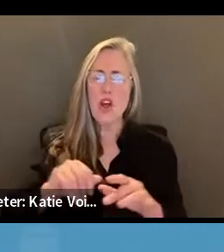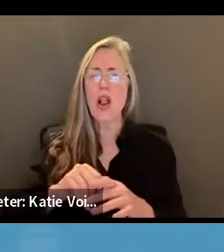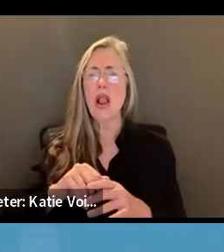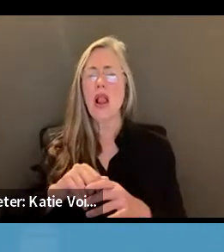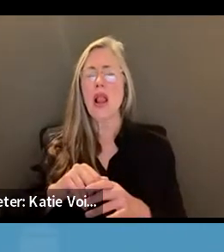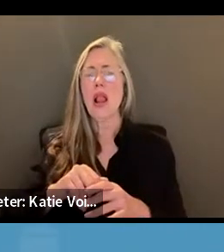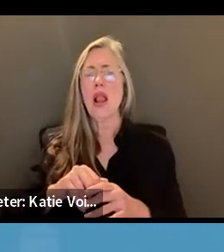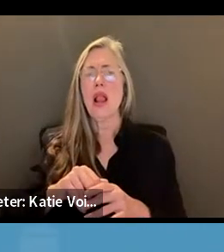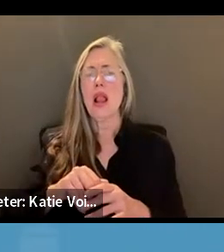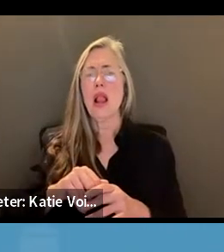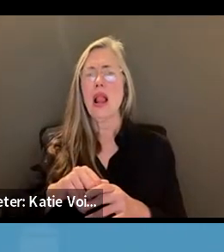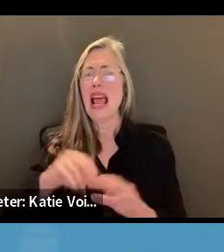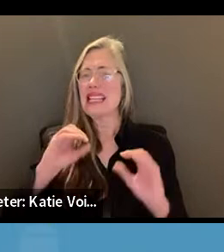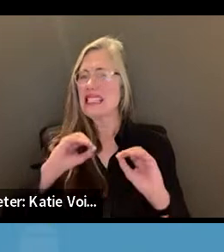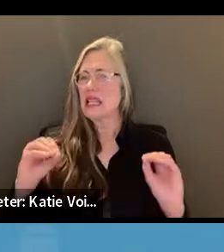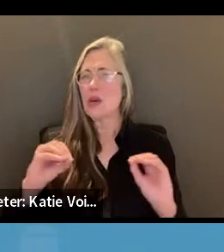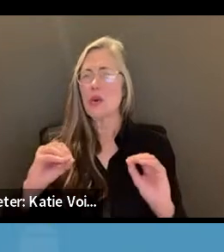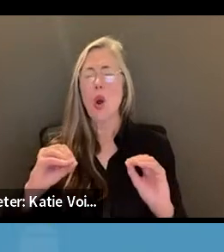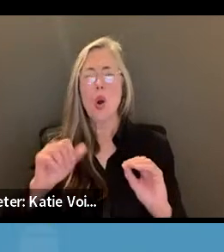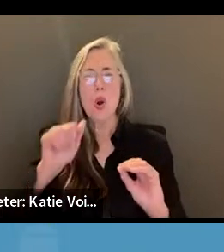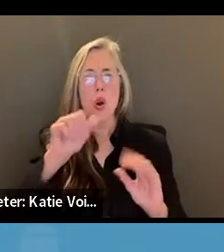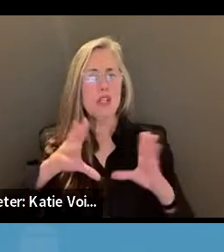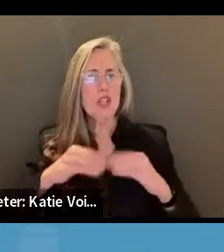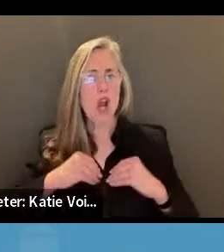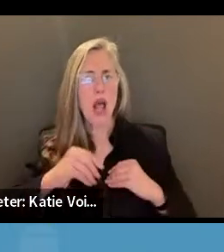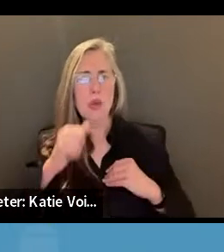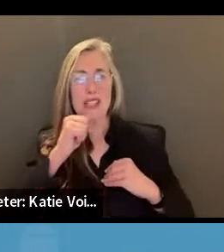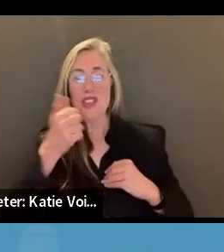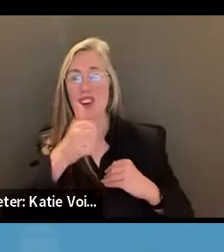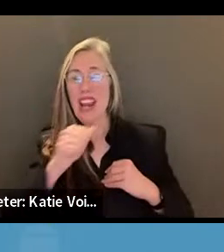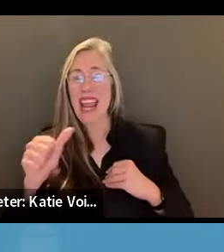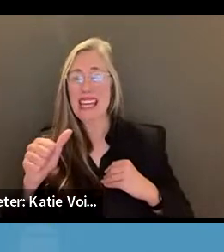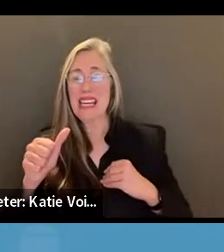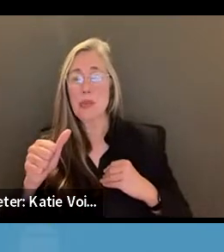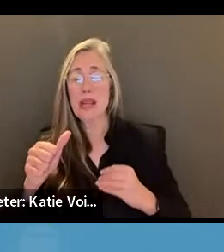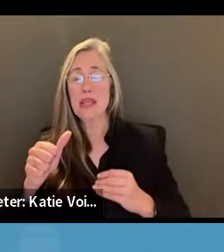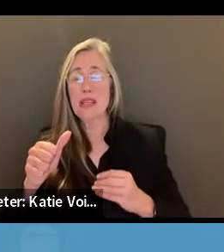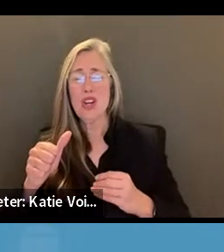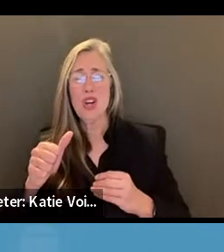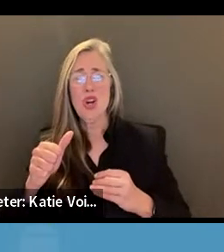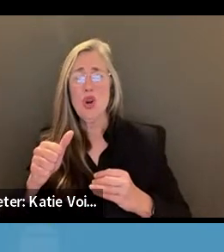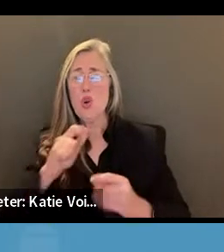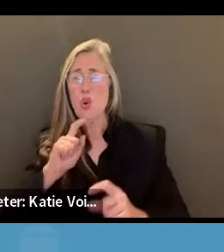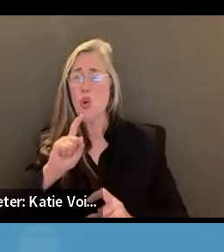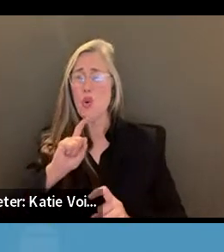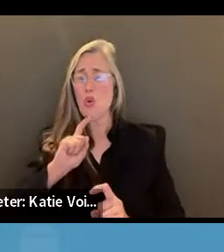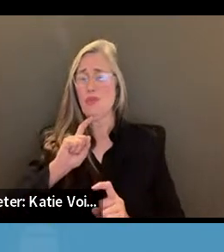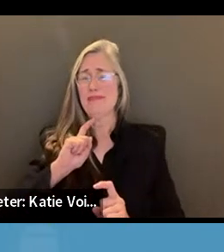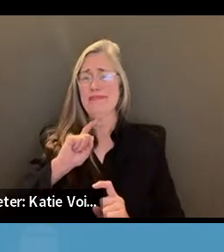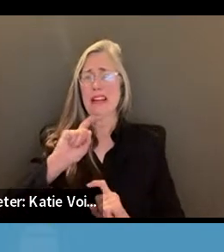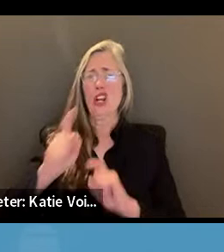who, zero tolerance for anyone who contributes to creating that atmosphere. Absolutely.